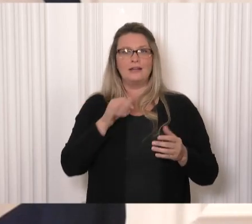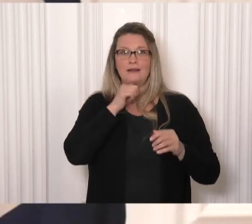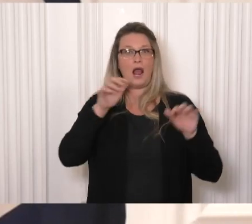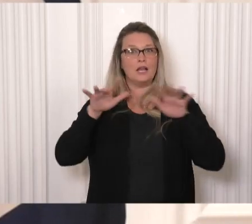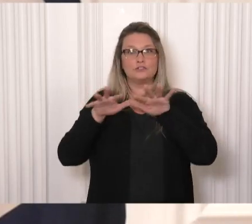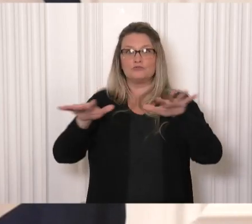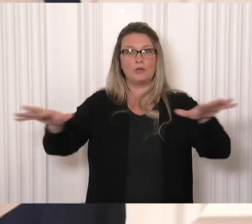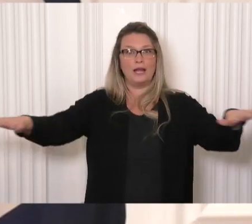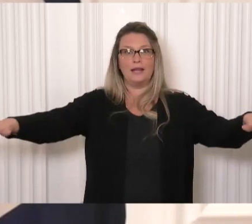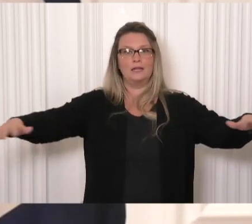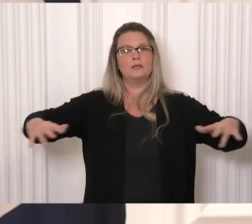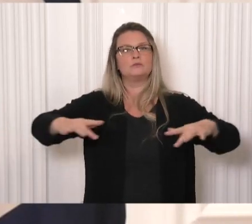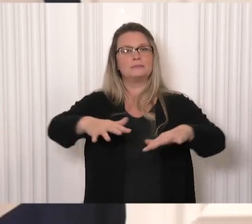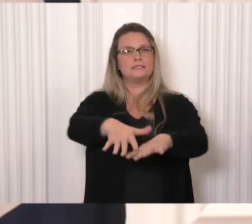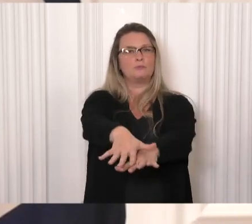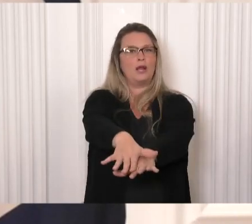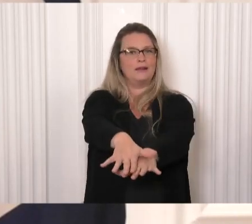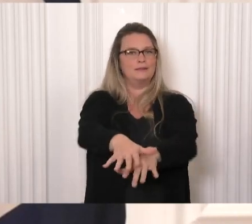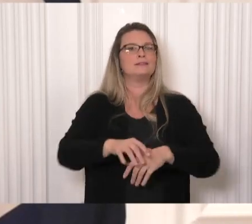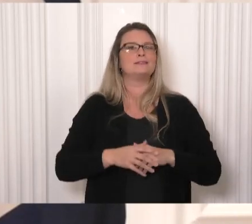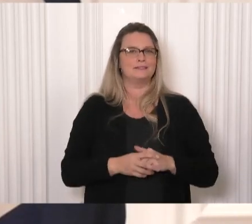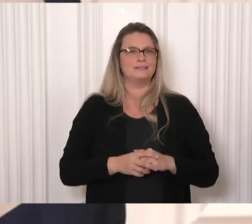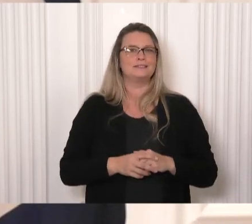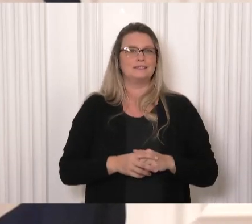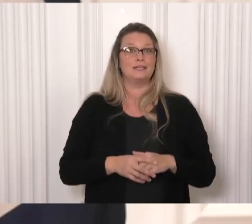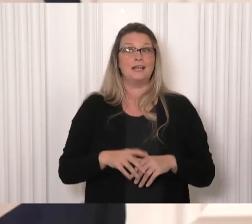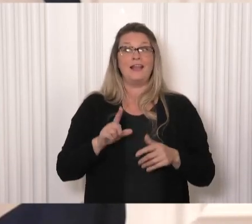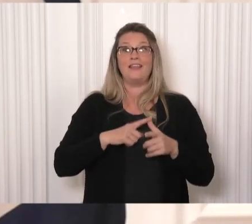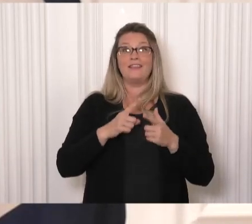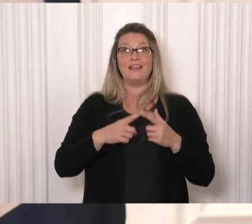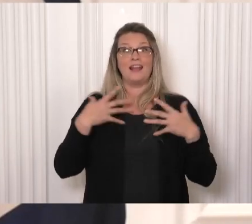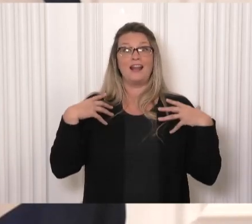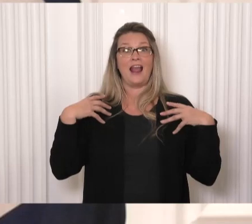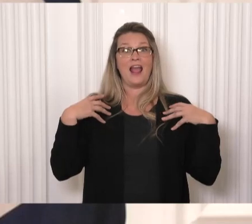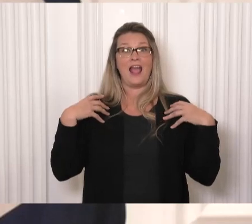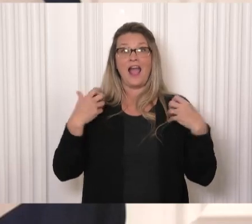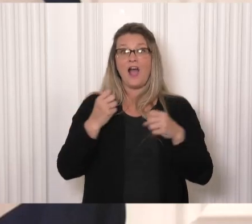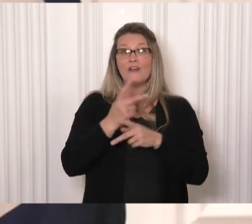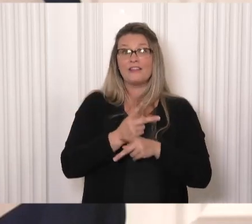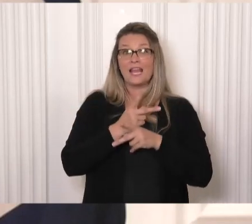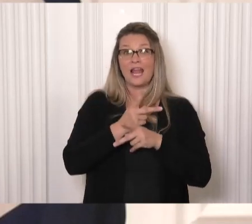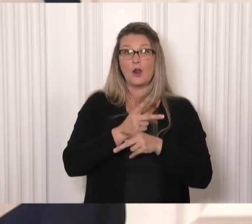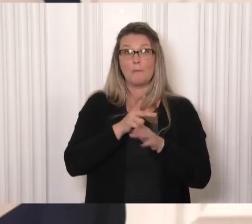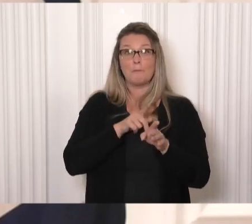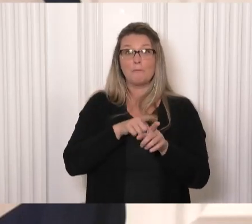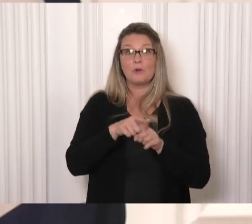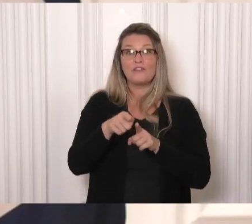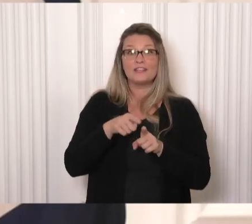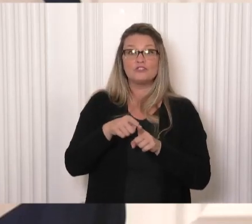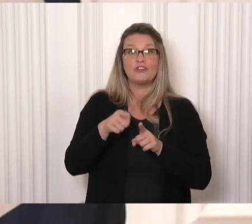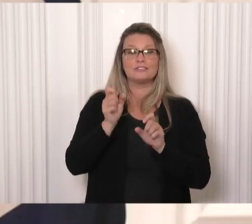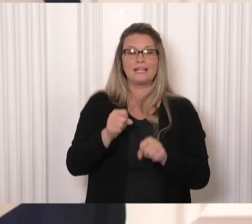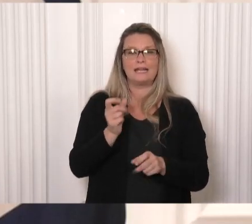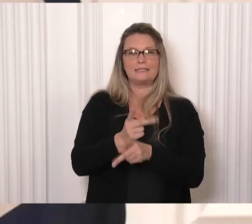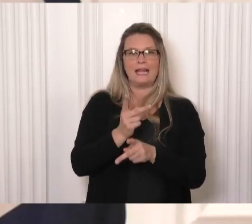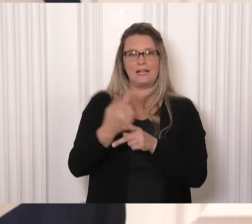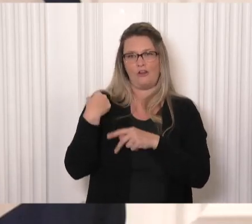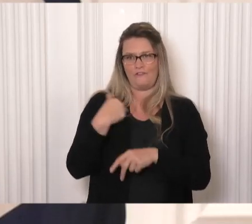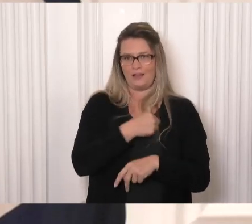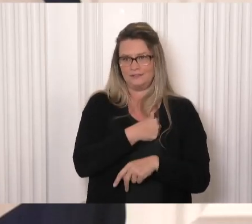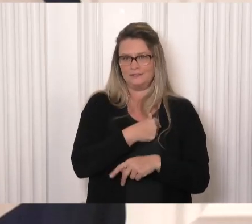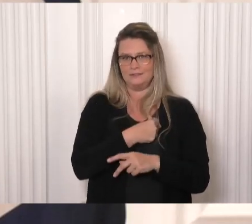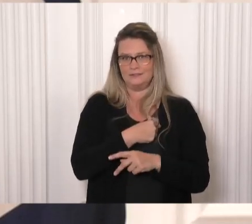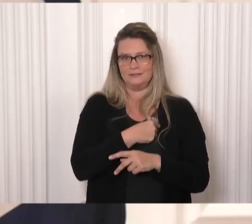thing becomes a stream. And then our healthcare professionals can protect us and take care of it. Now